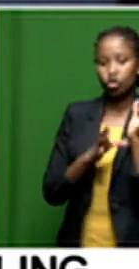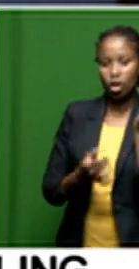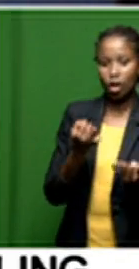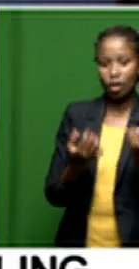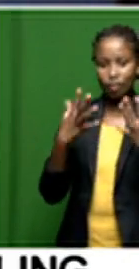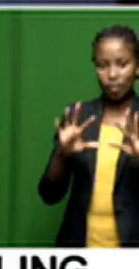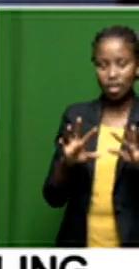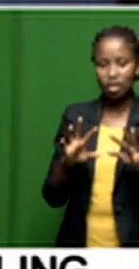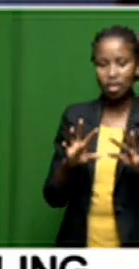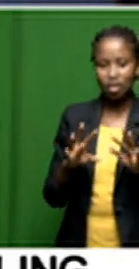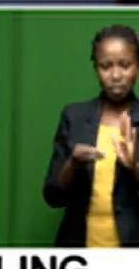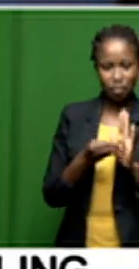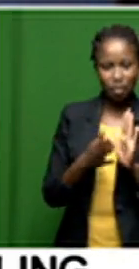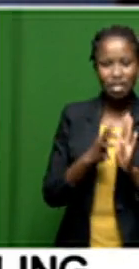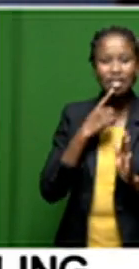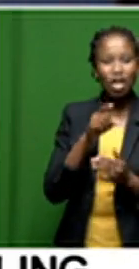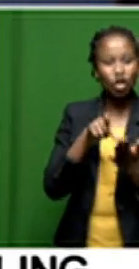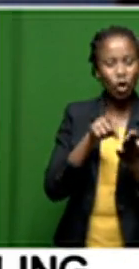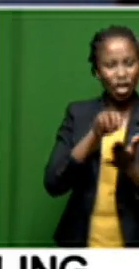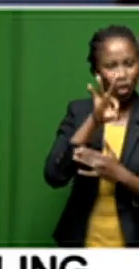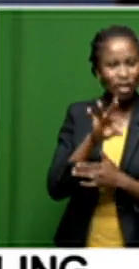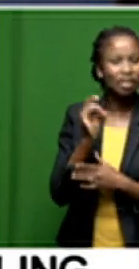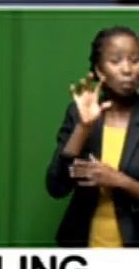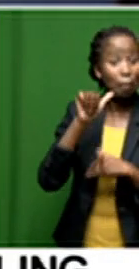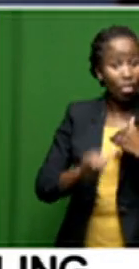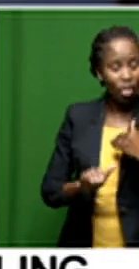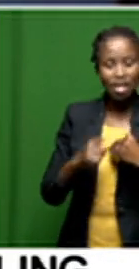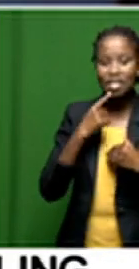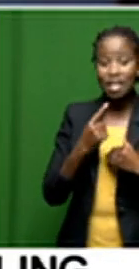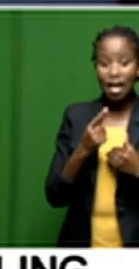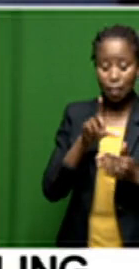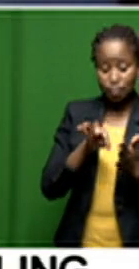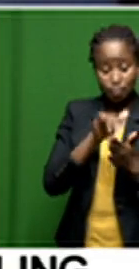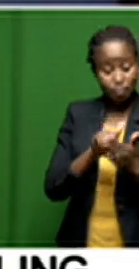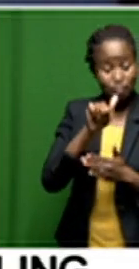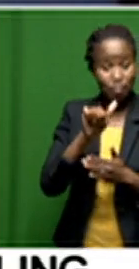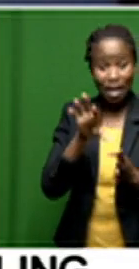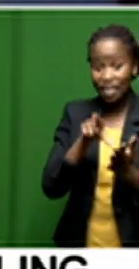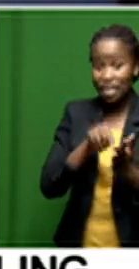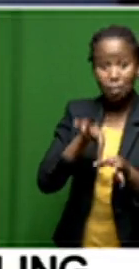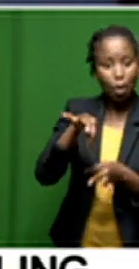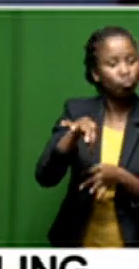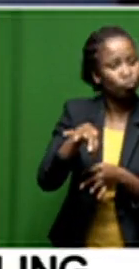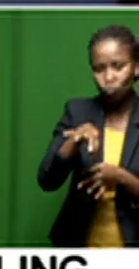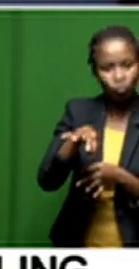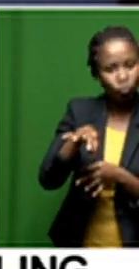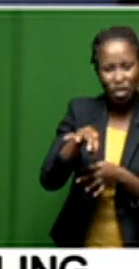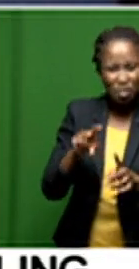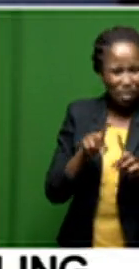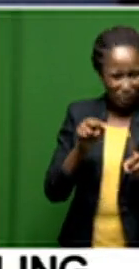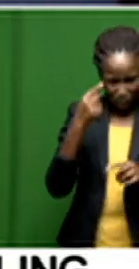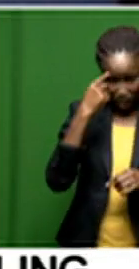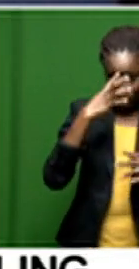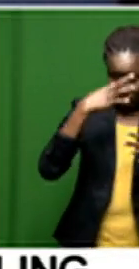the 3rd of September court ruling not to postpone this year's municipal elections. How important is this judgment